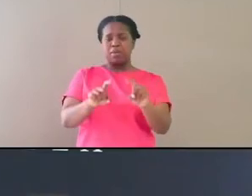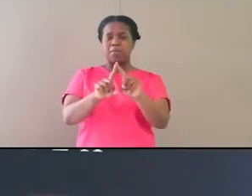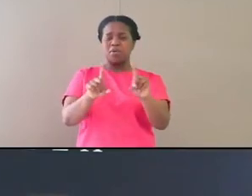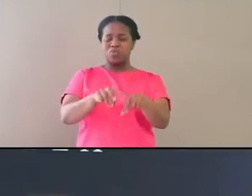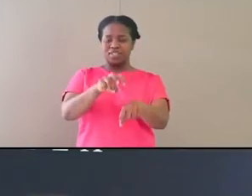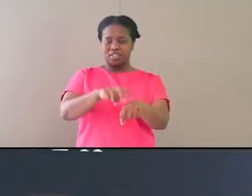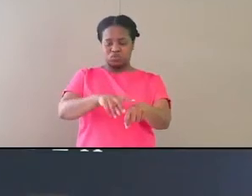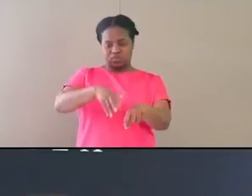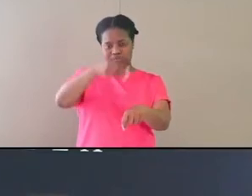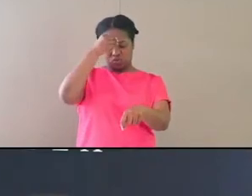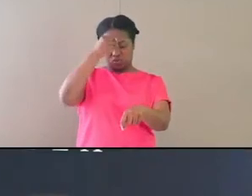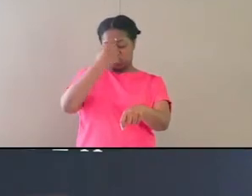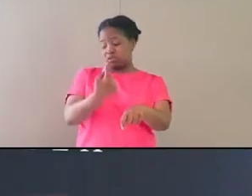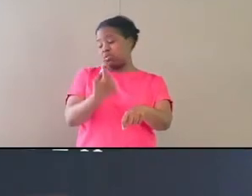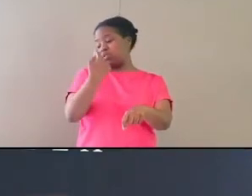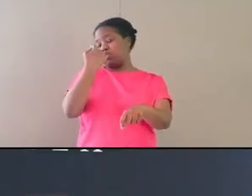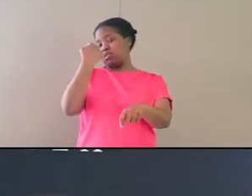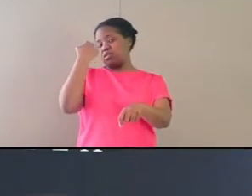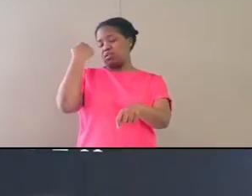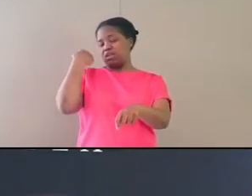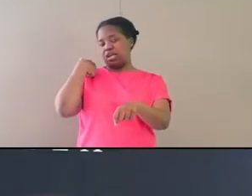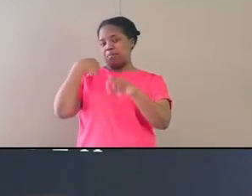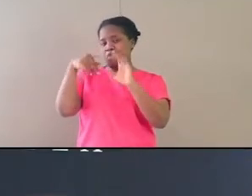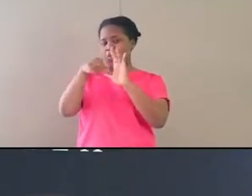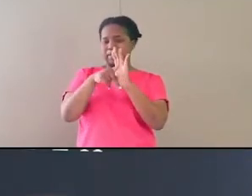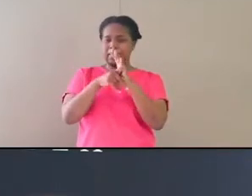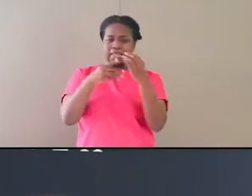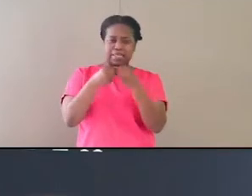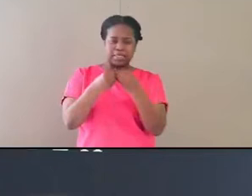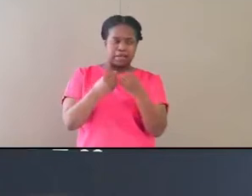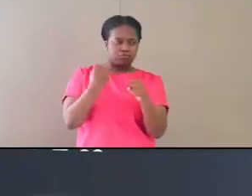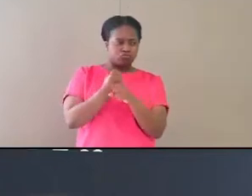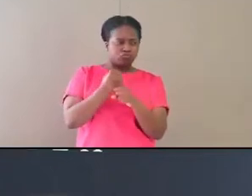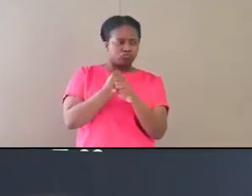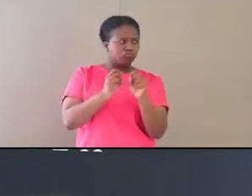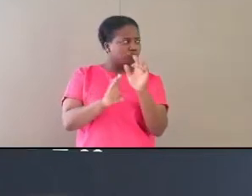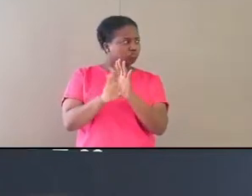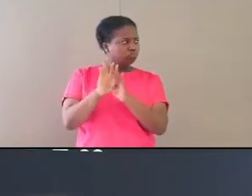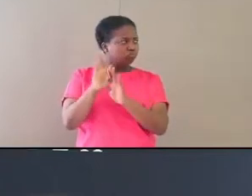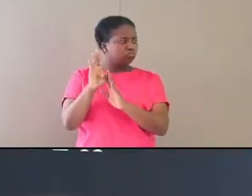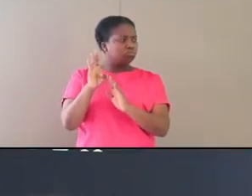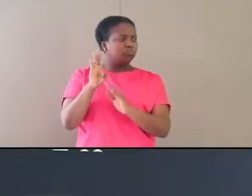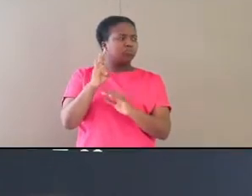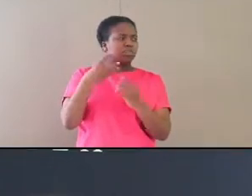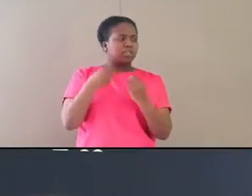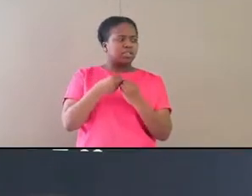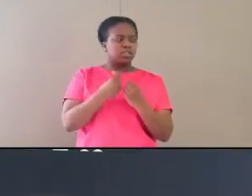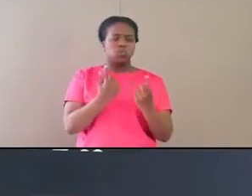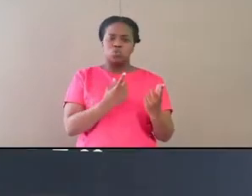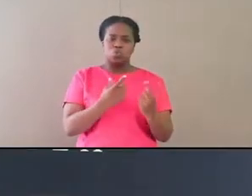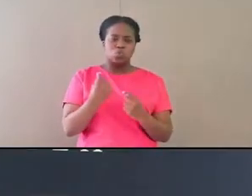from the policies that we developed, the policy choices we made, as well as the implementation.